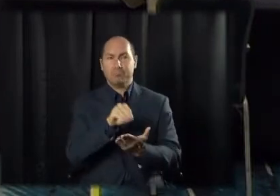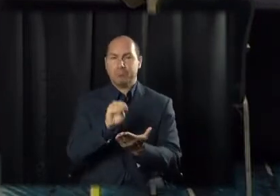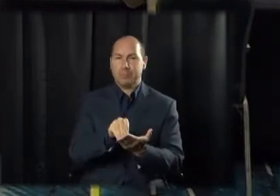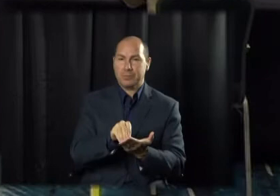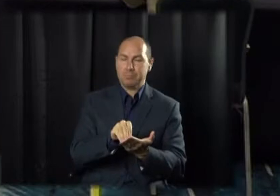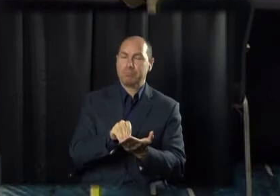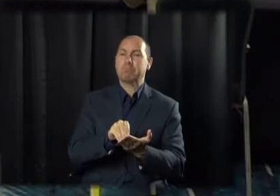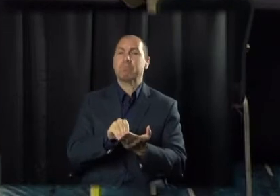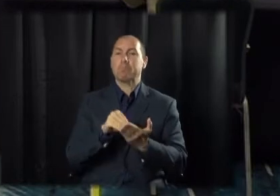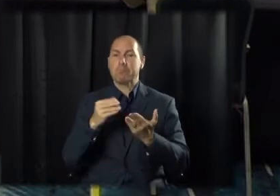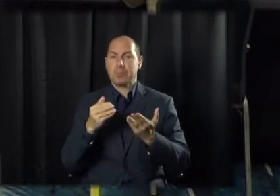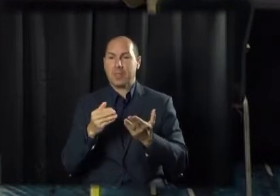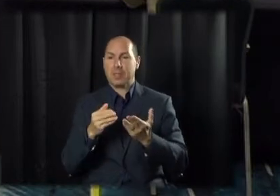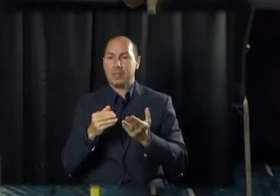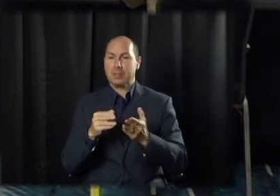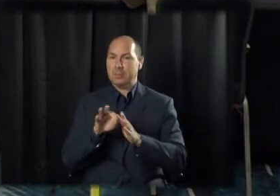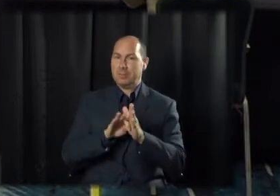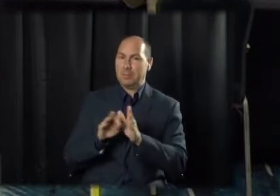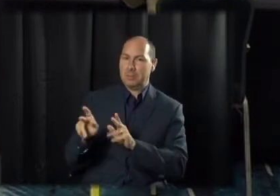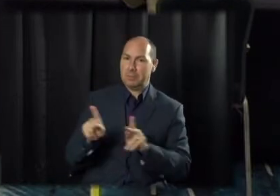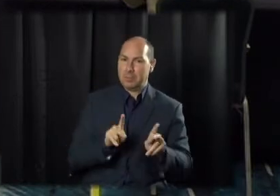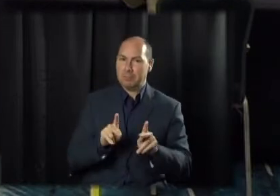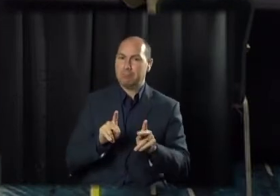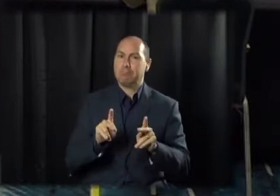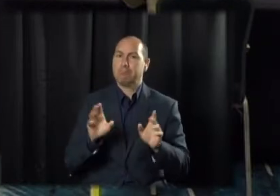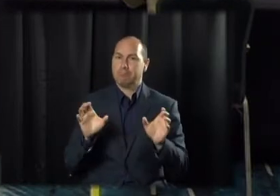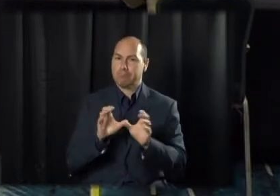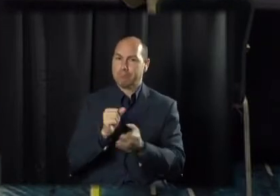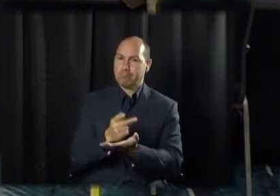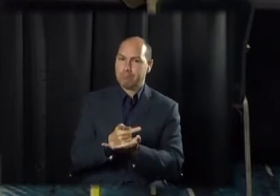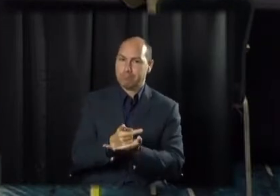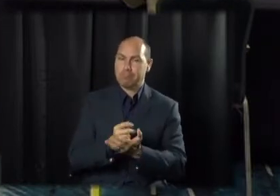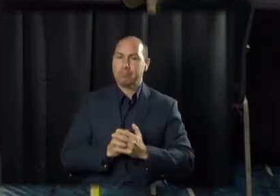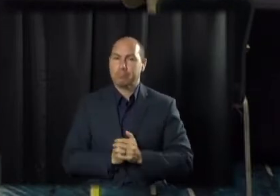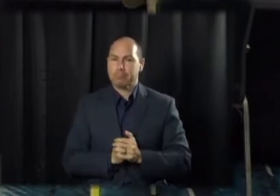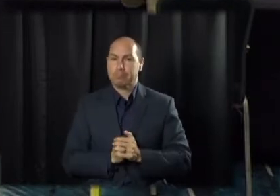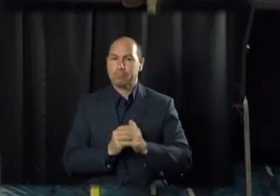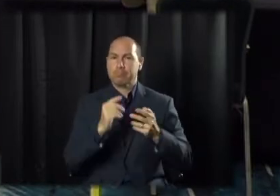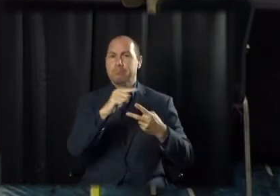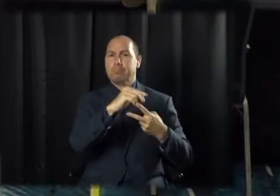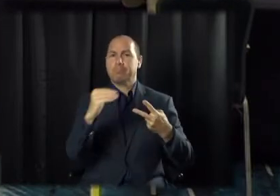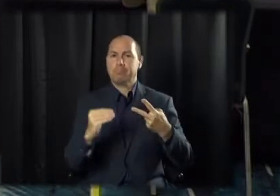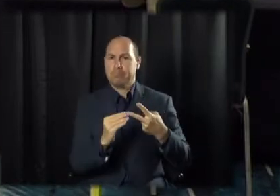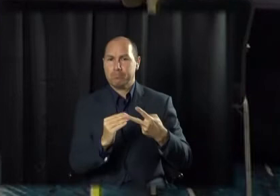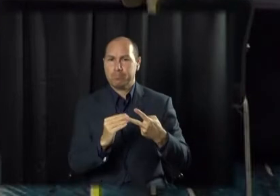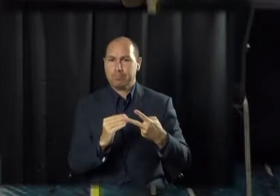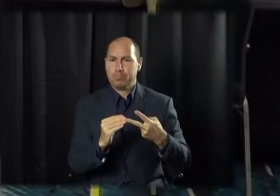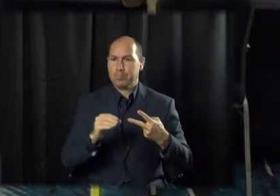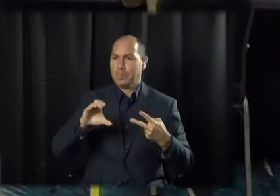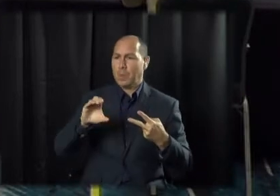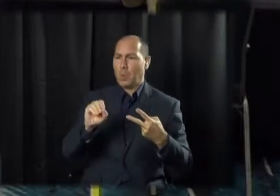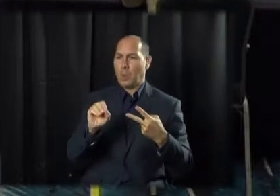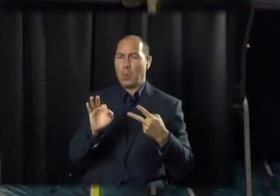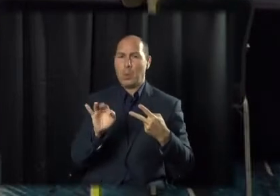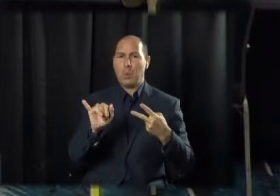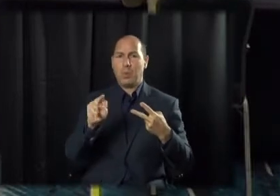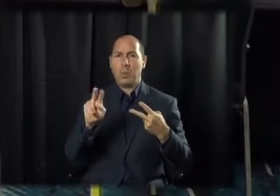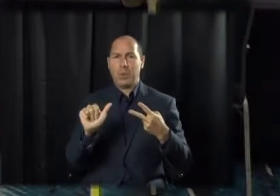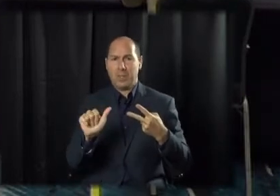is certified. We'll move now to Cofina. Can I have a motion to certify